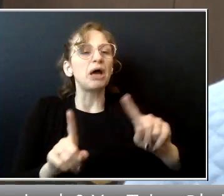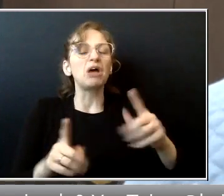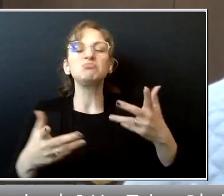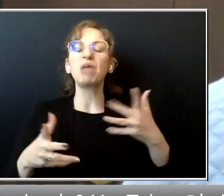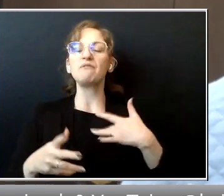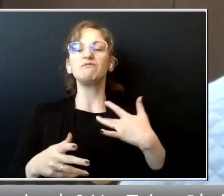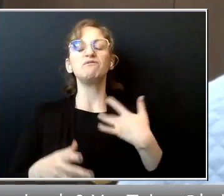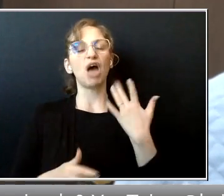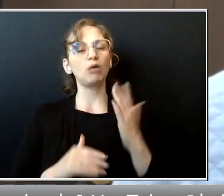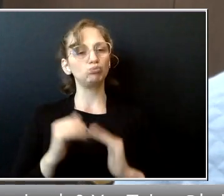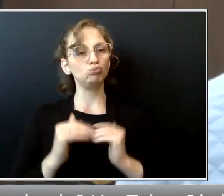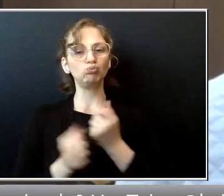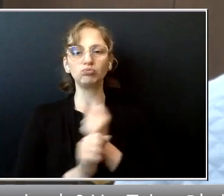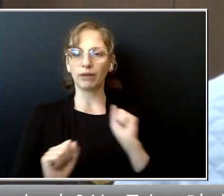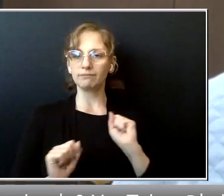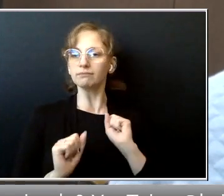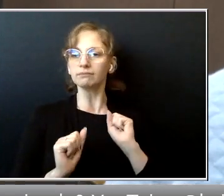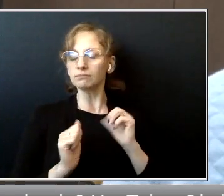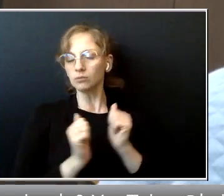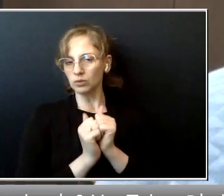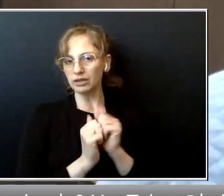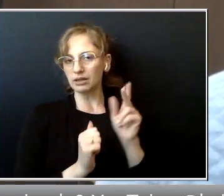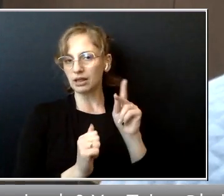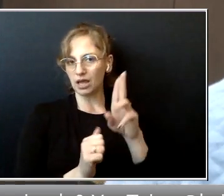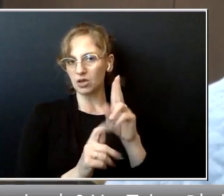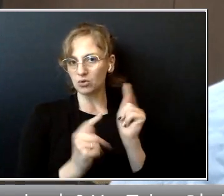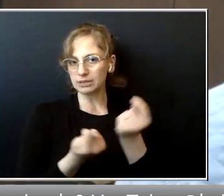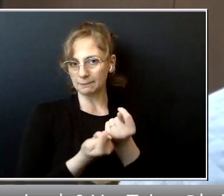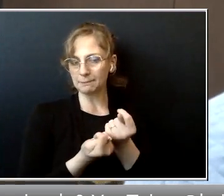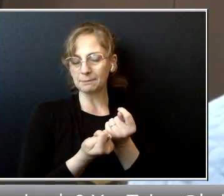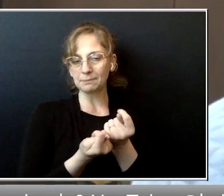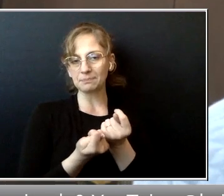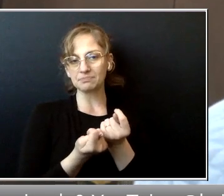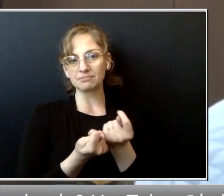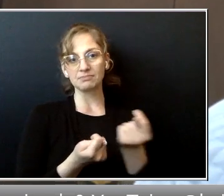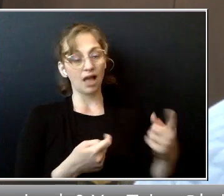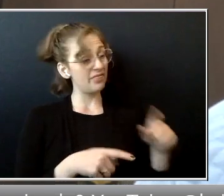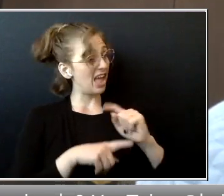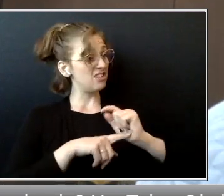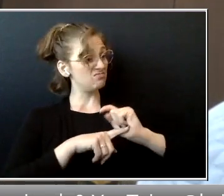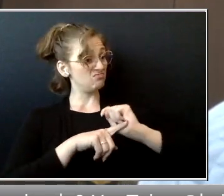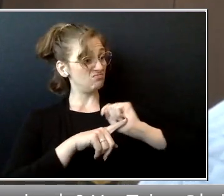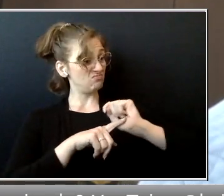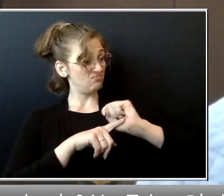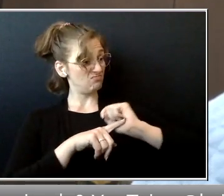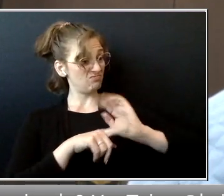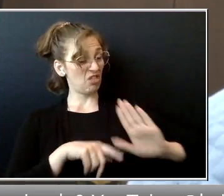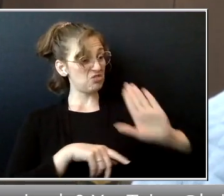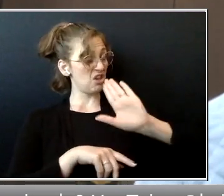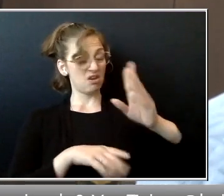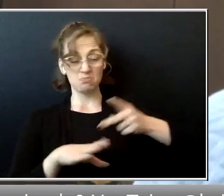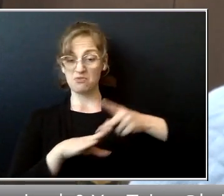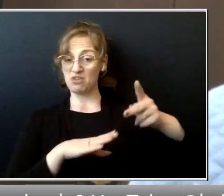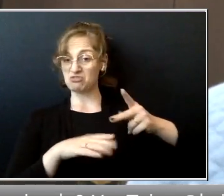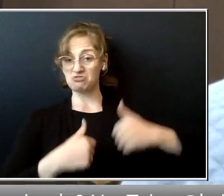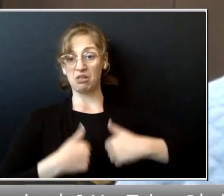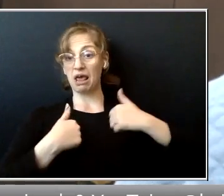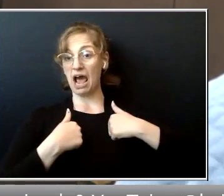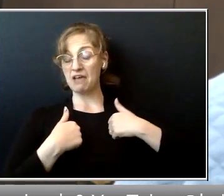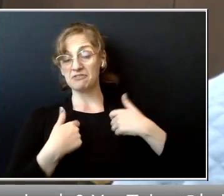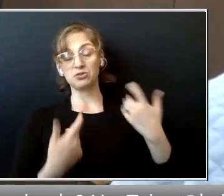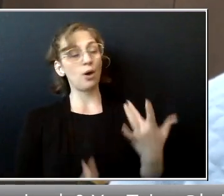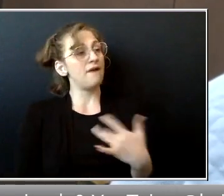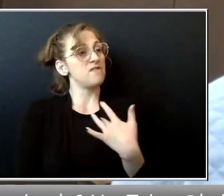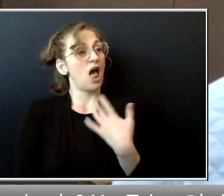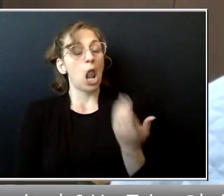with the whole KU team, and they trained for this their entire life. They're professionals. I felt well looked